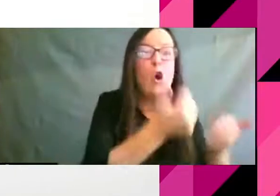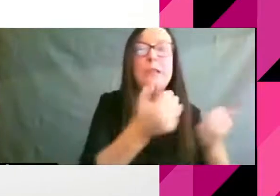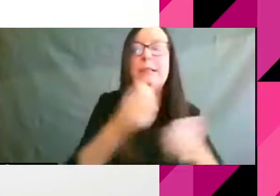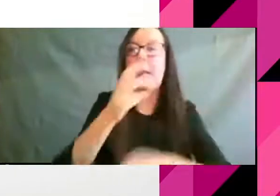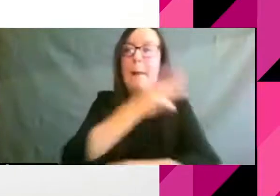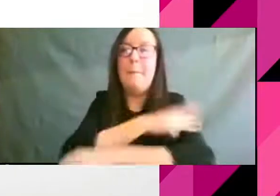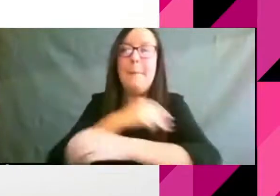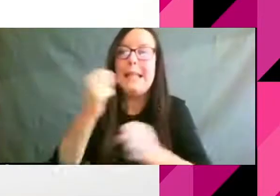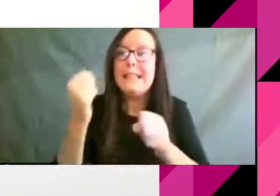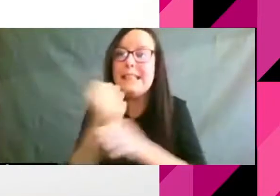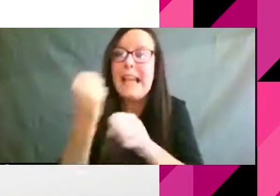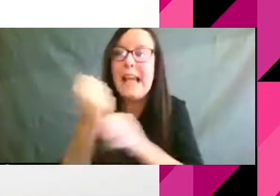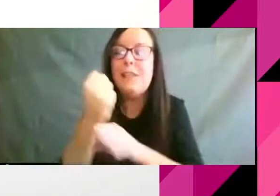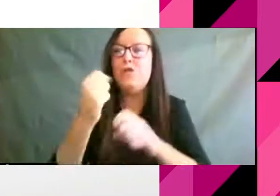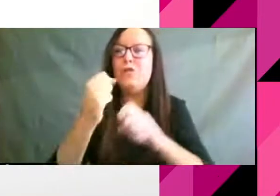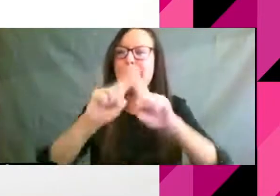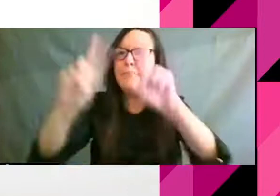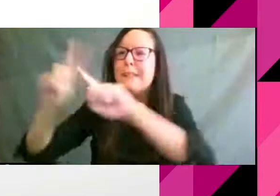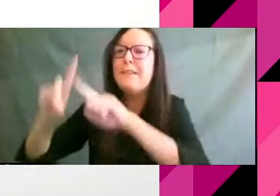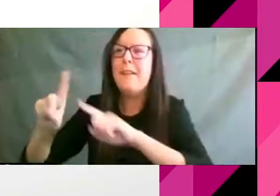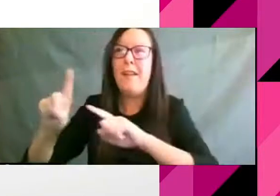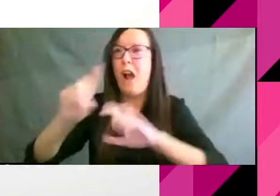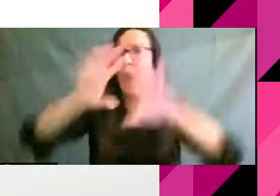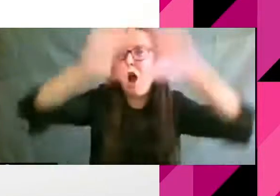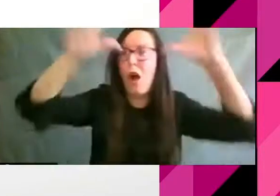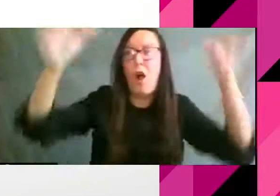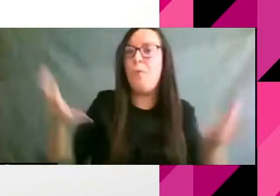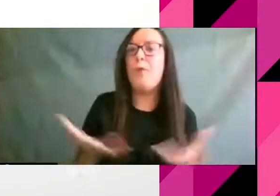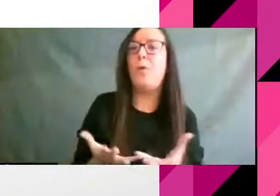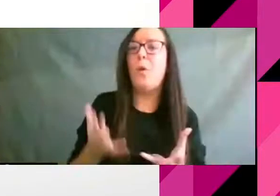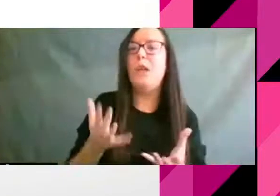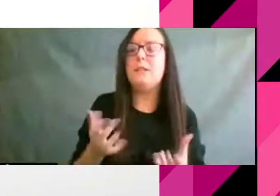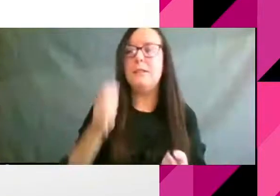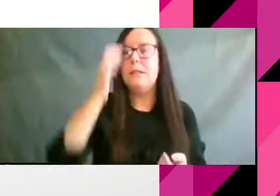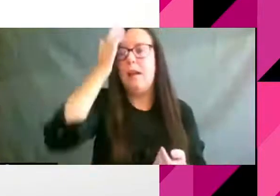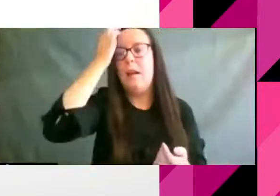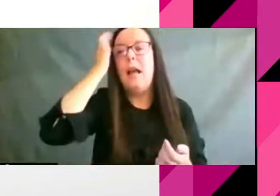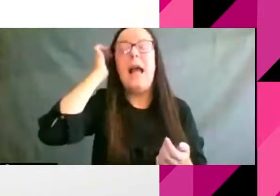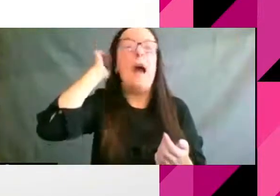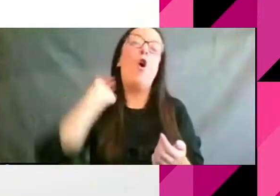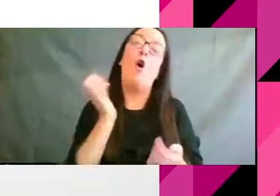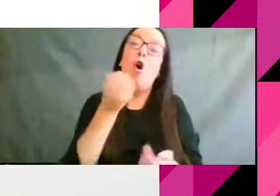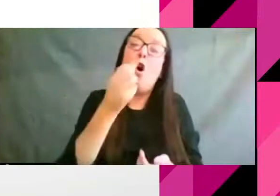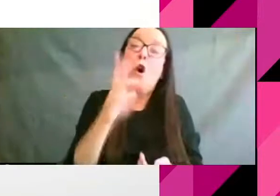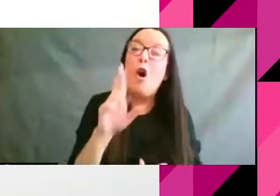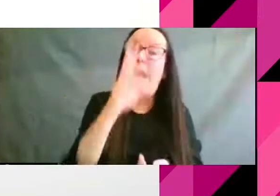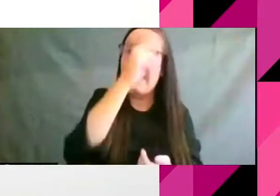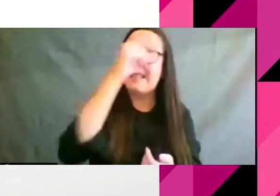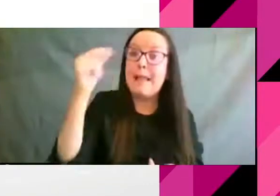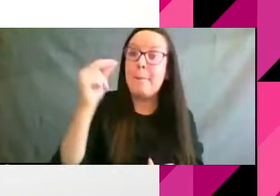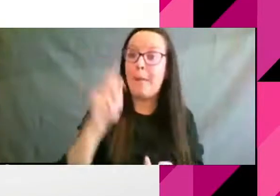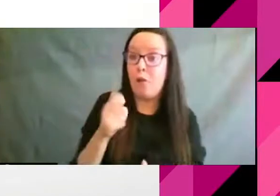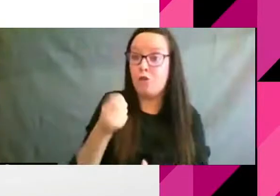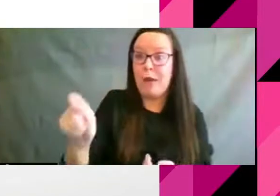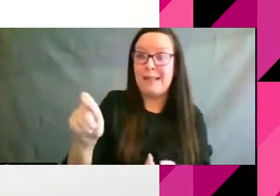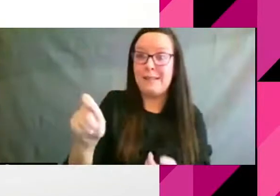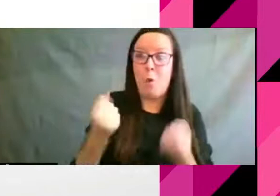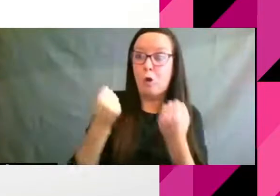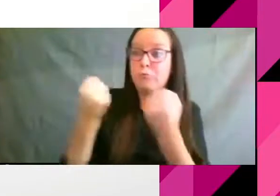world. We lack, for instance, accessible transportation to get us to and from those